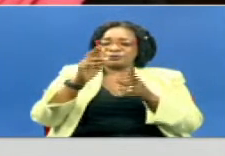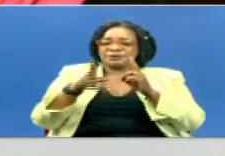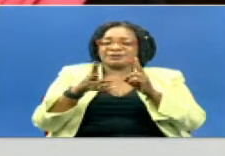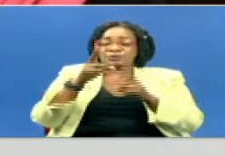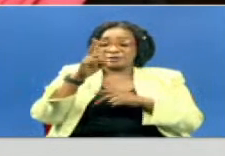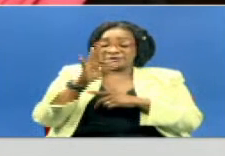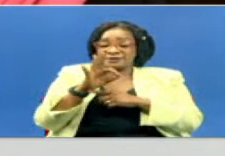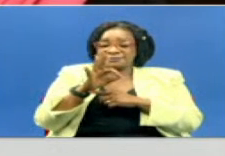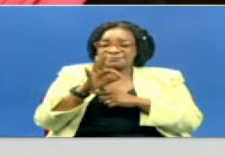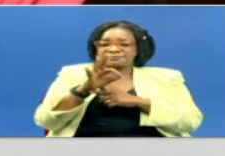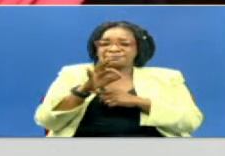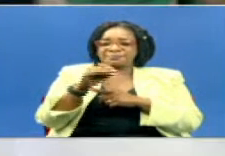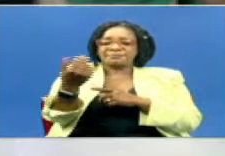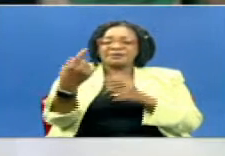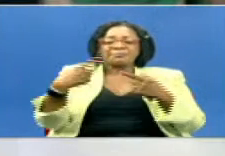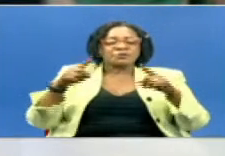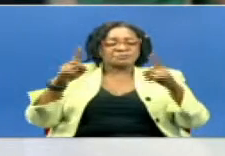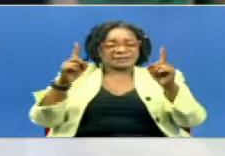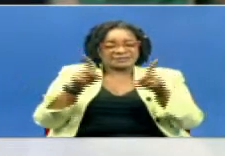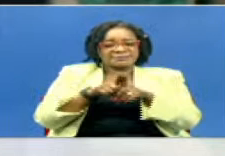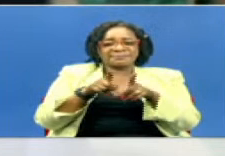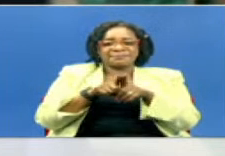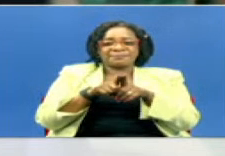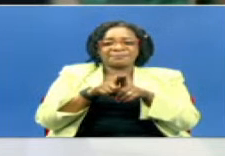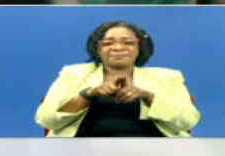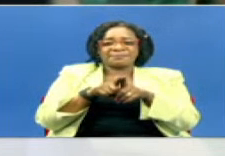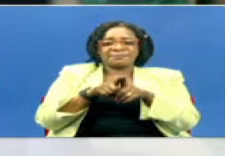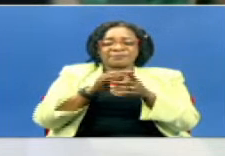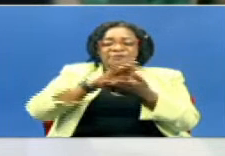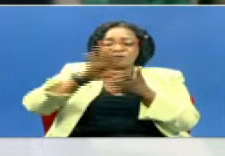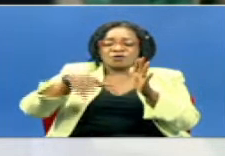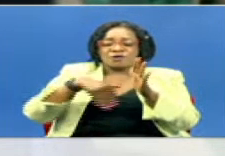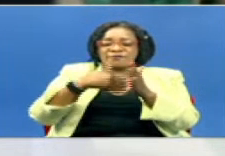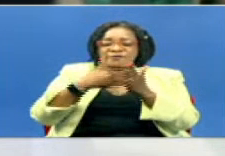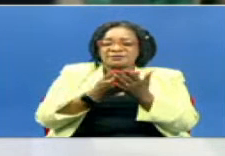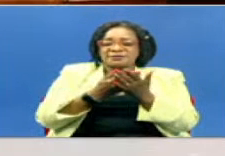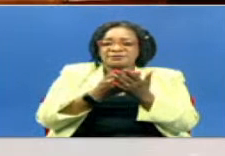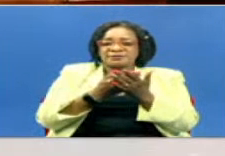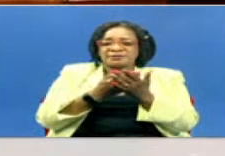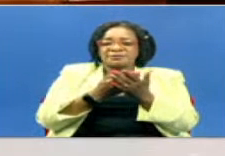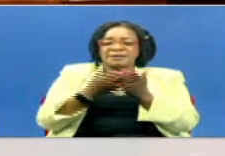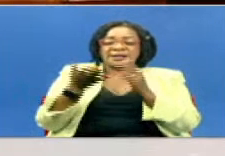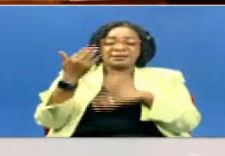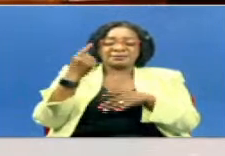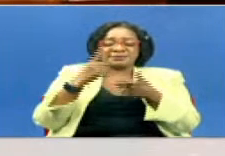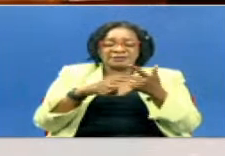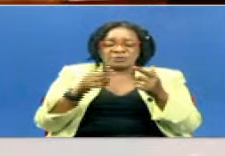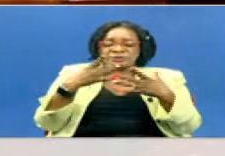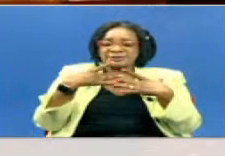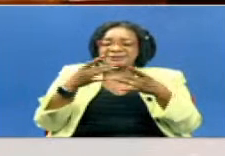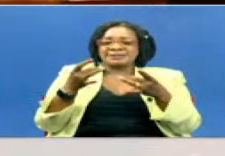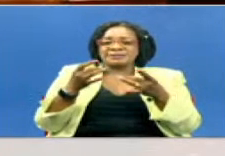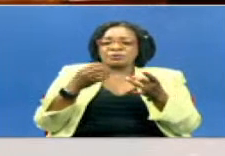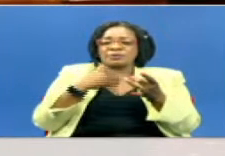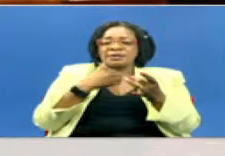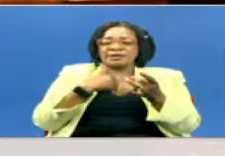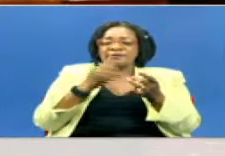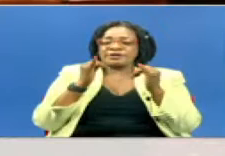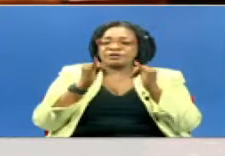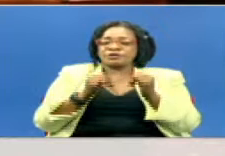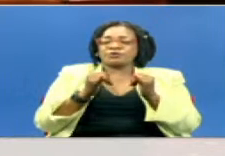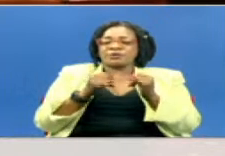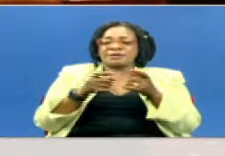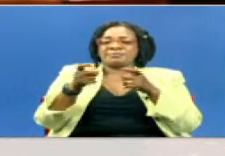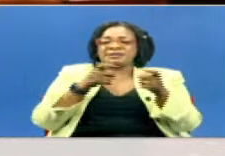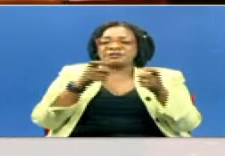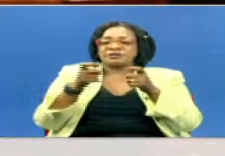2023, mm-hmm. and prosperous, of course, mm-hmm. for all of us. All right. Mm. So last year was quite interesting. We have a new administration. It's